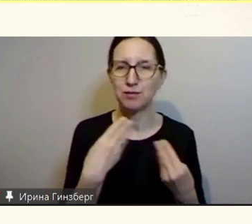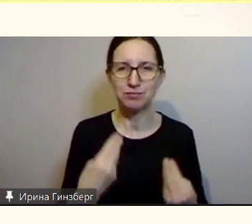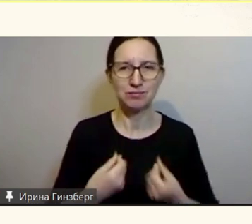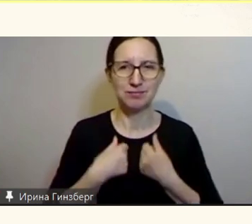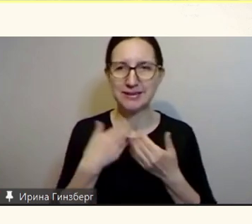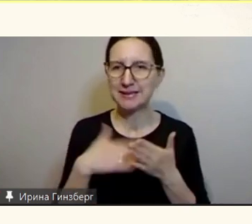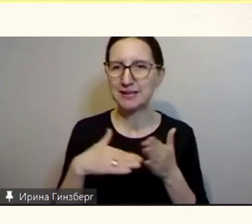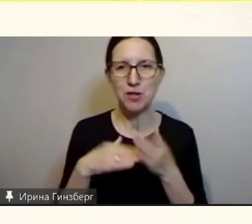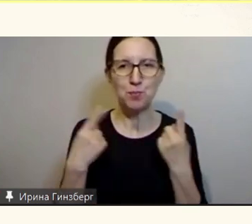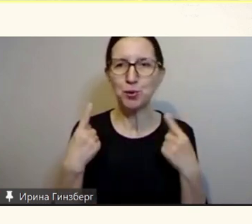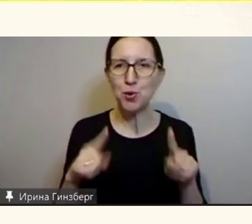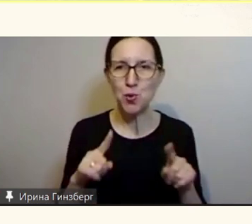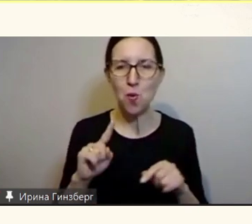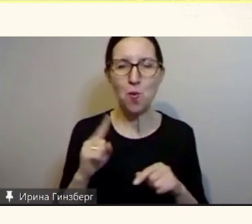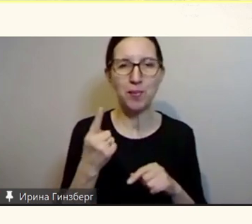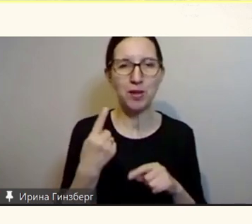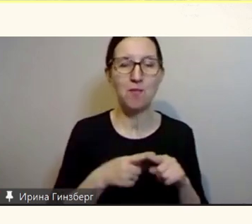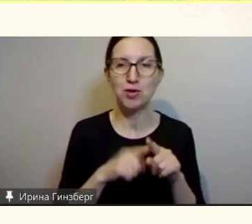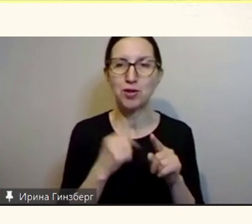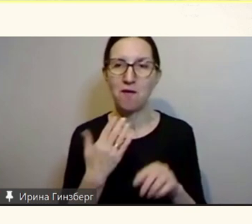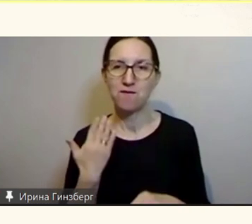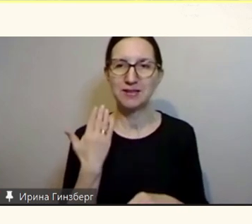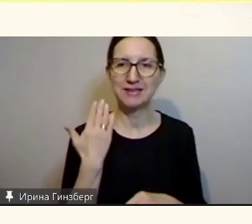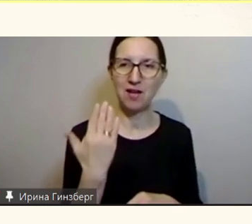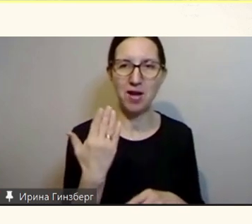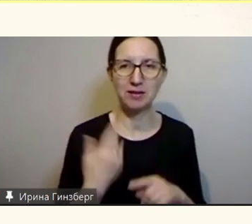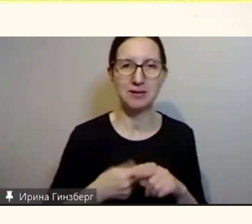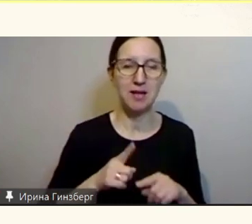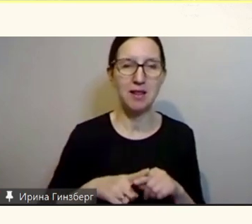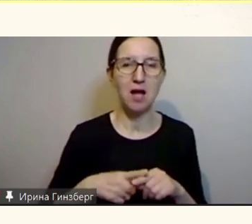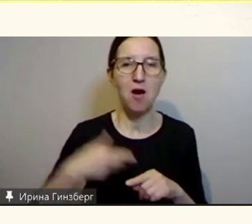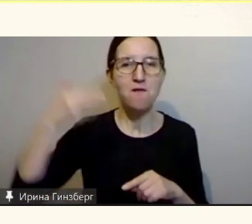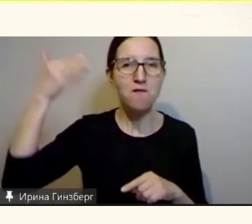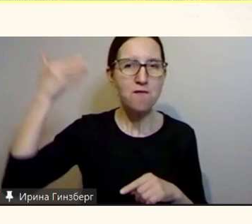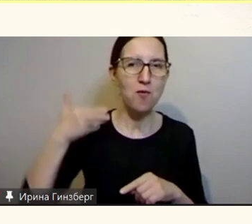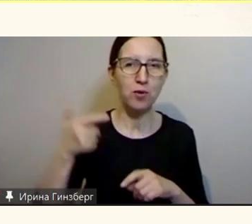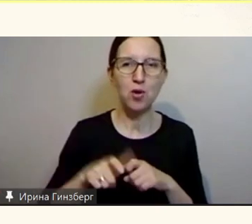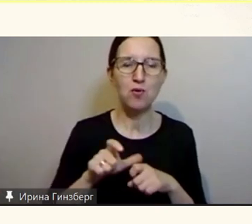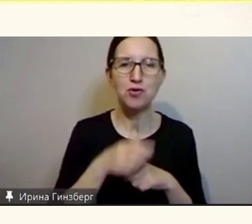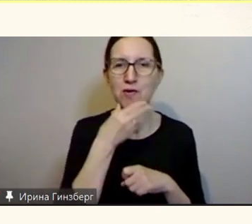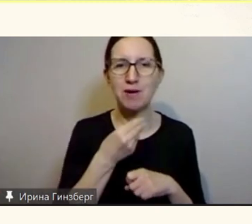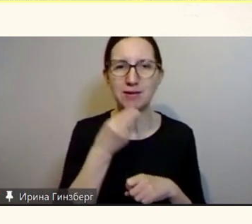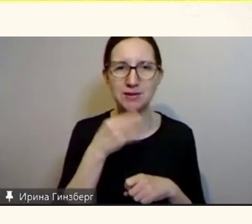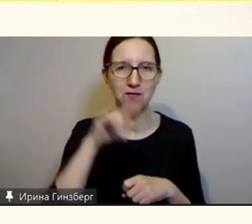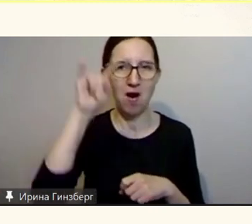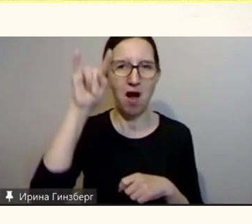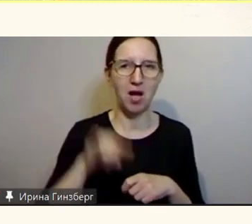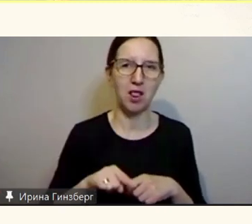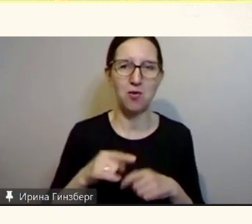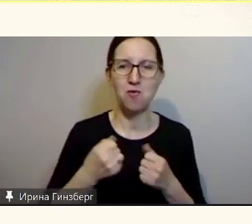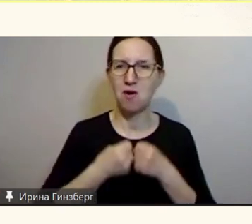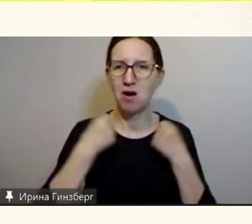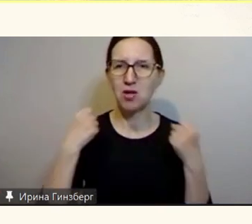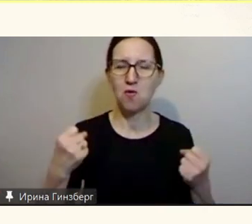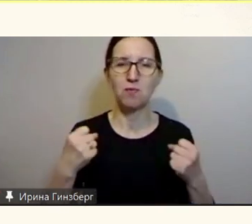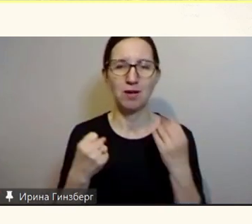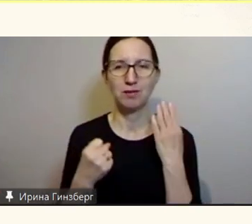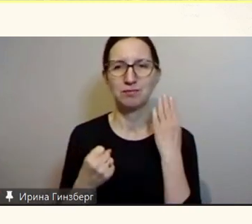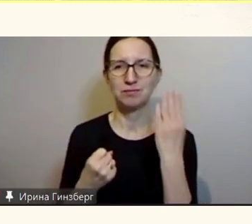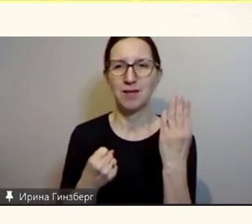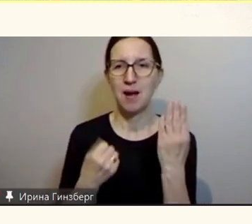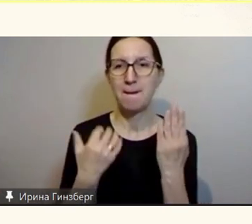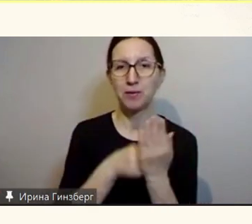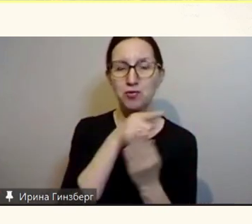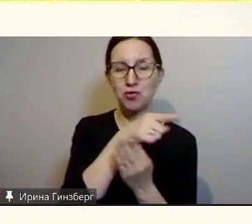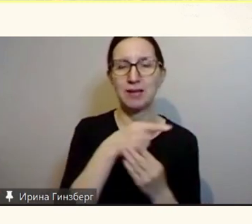is and this work as well. These are 10-meter high screens. So we adapted to this space.